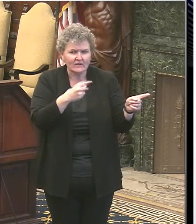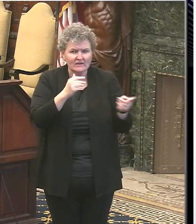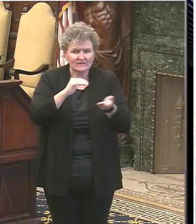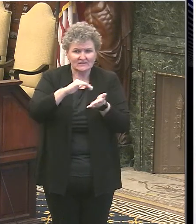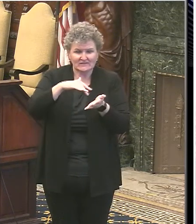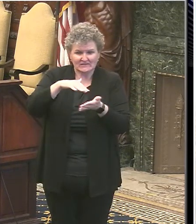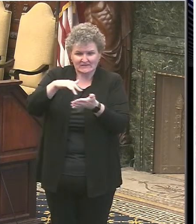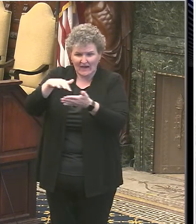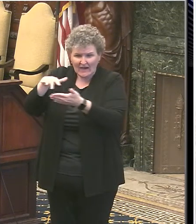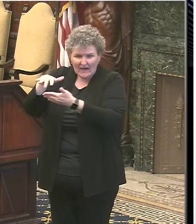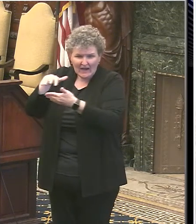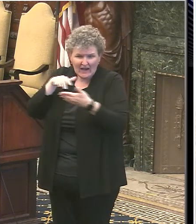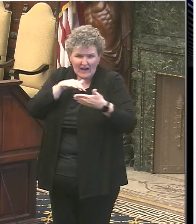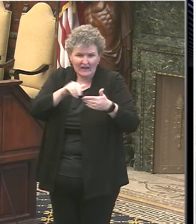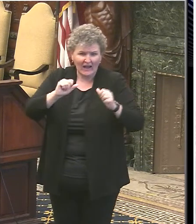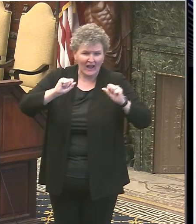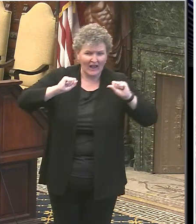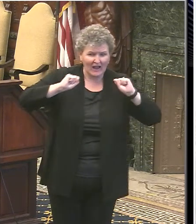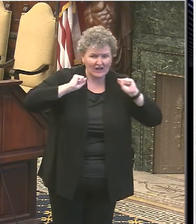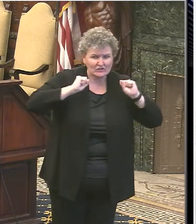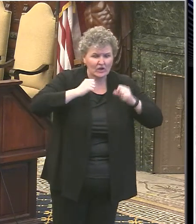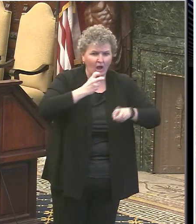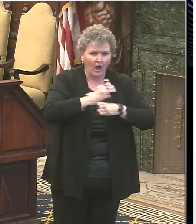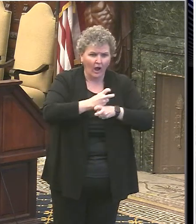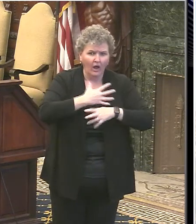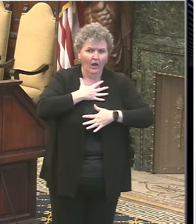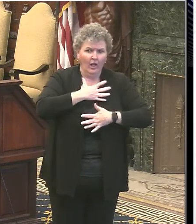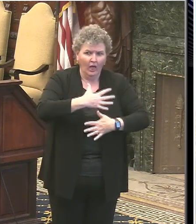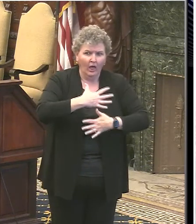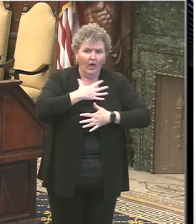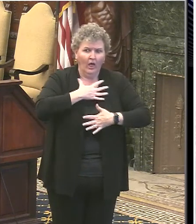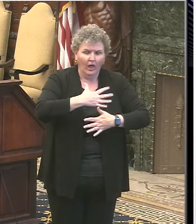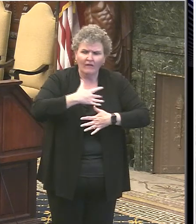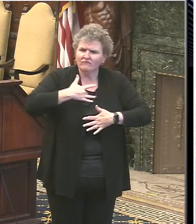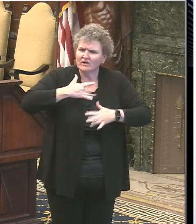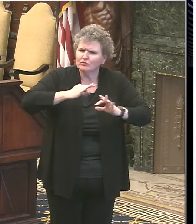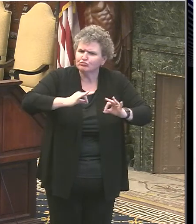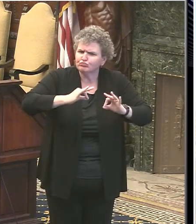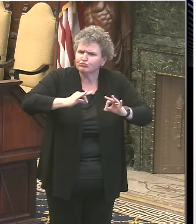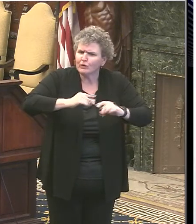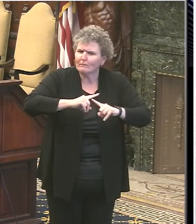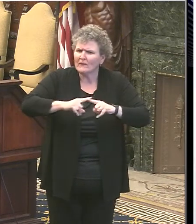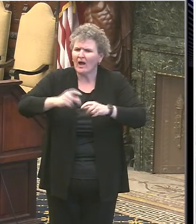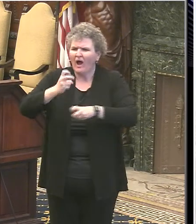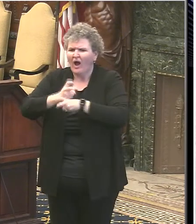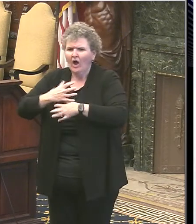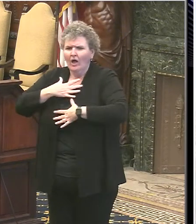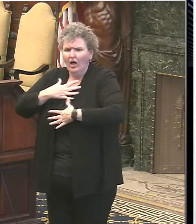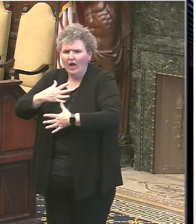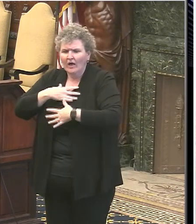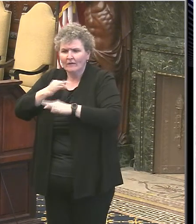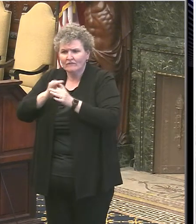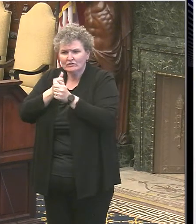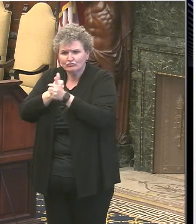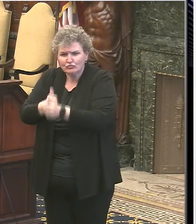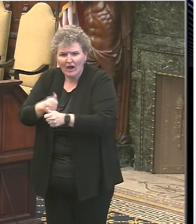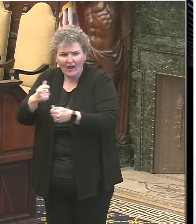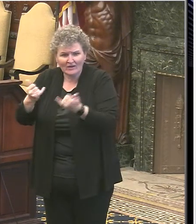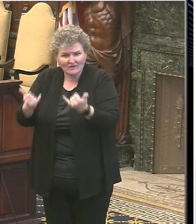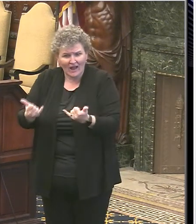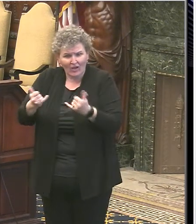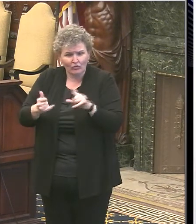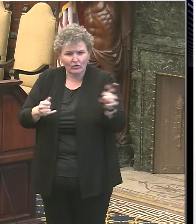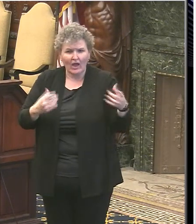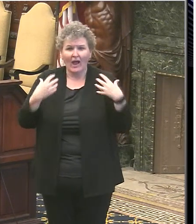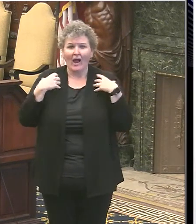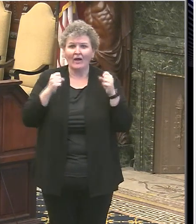to exercise after you've had COVID, even if you feel fine. Do you know of anything locally, or are you tracking it at all? Yeah, the health department's